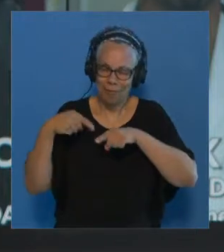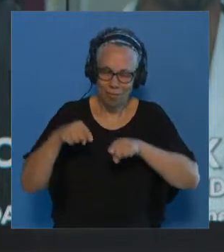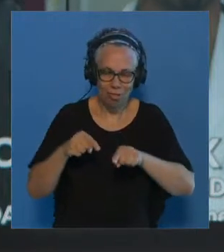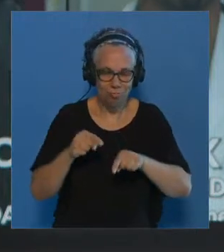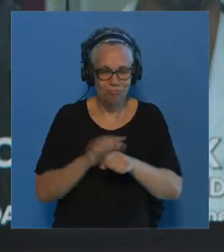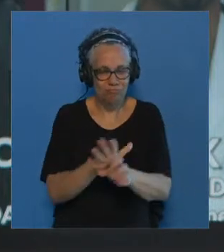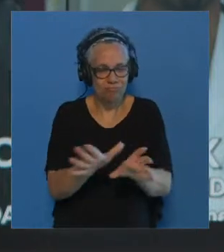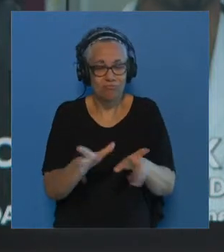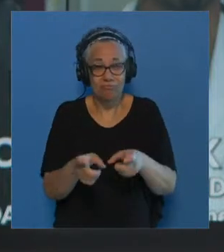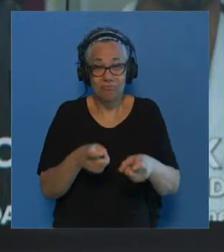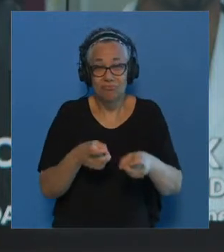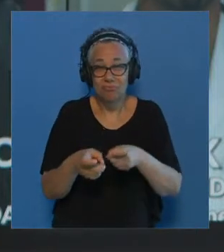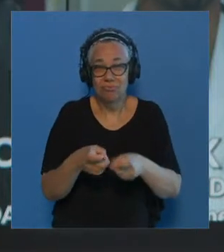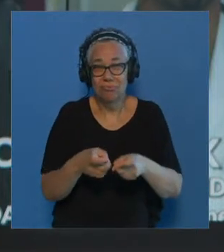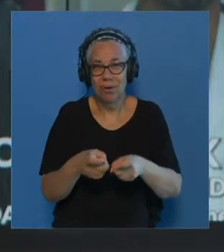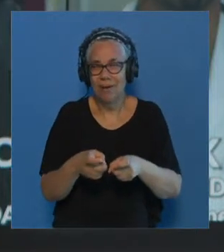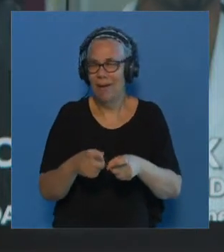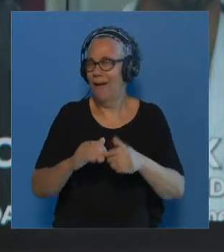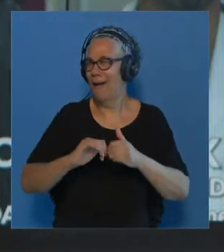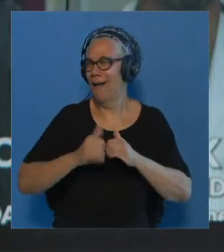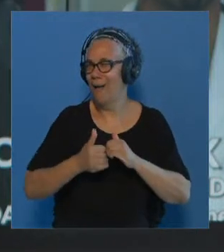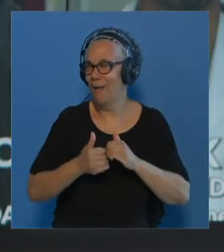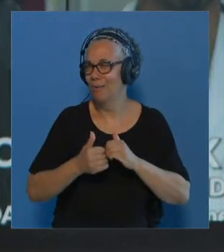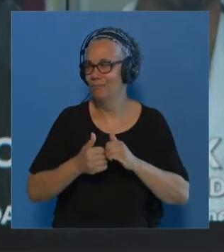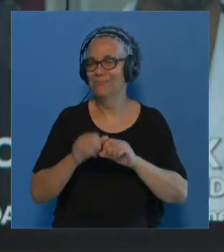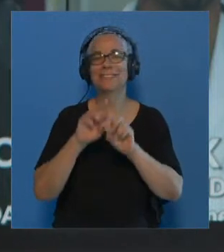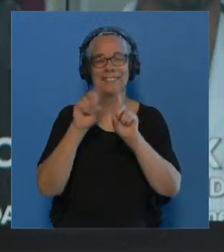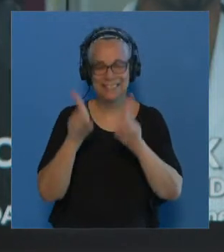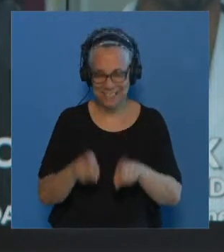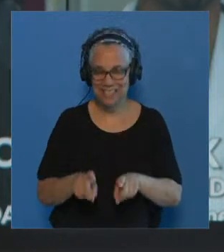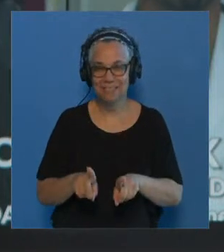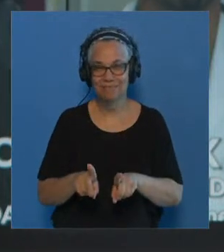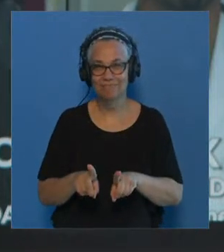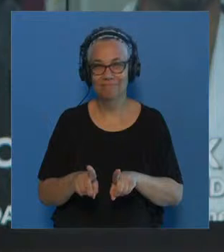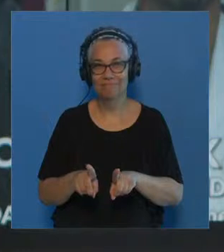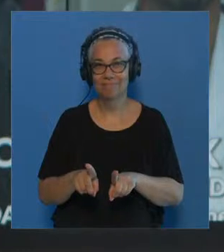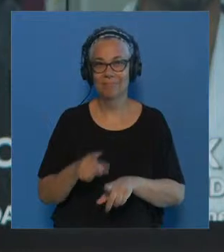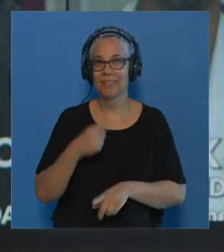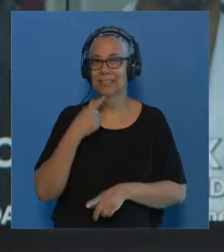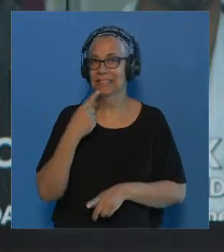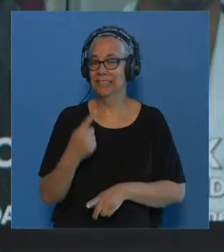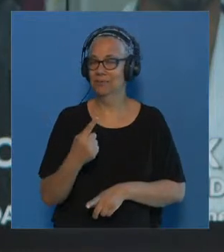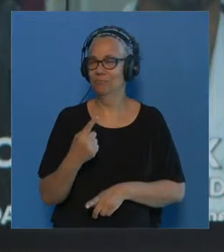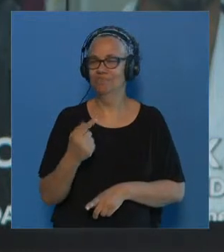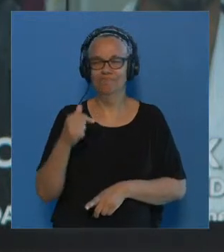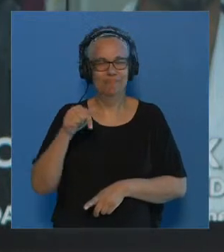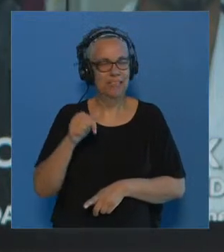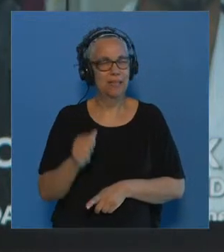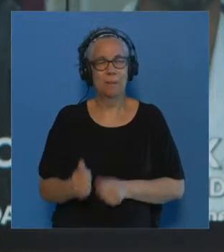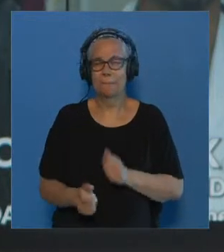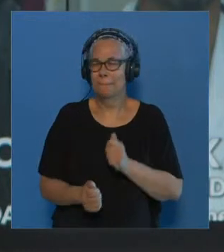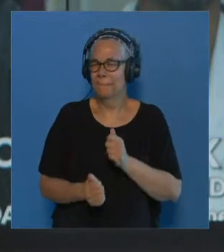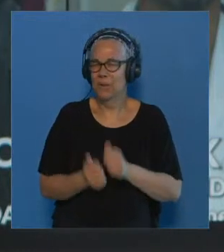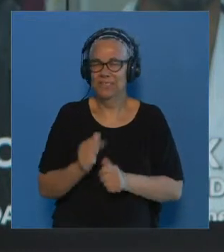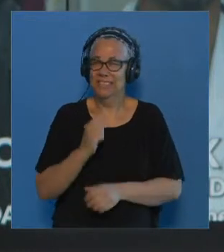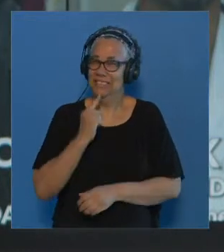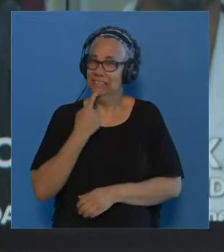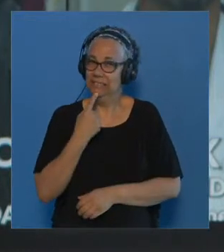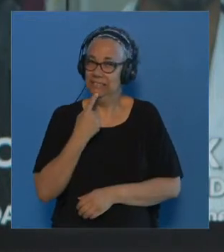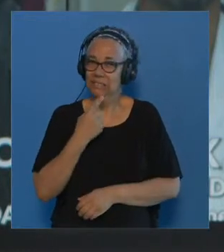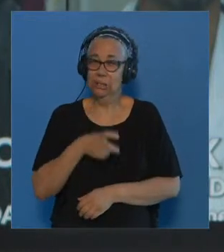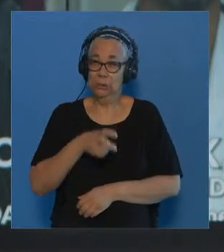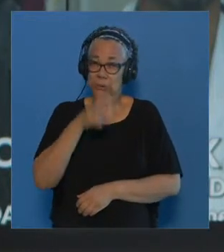check. And the key to that is testing. And as I said, we have the most aggressive testing regime when it comes